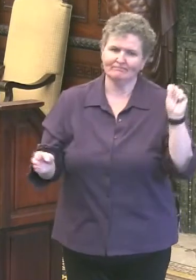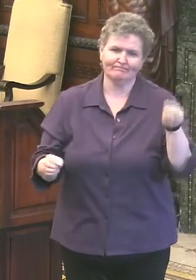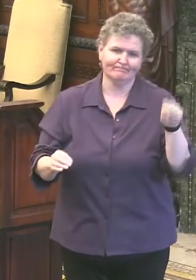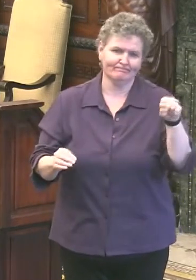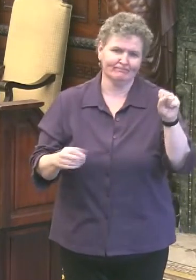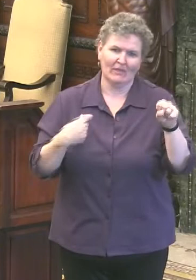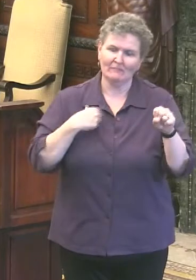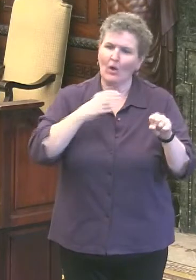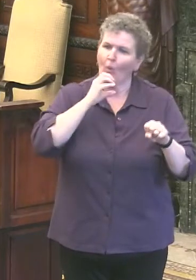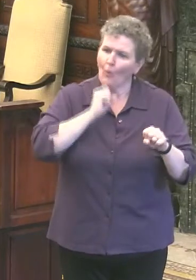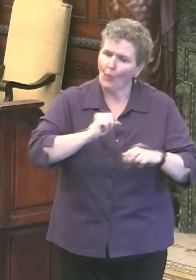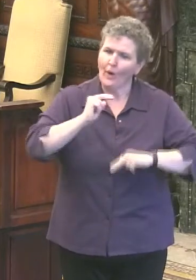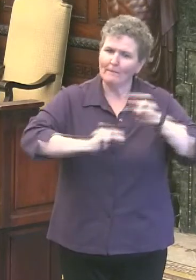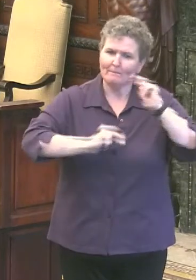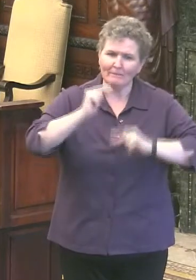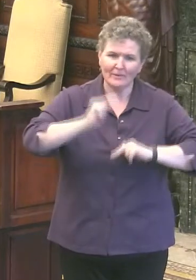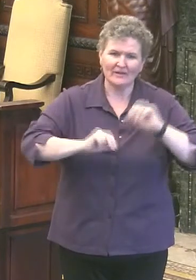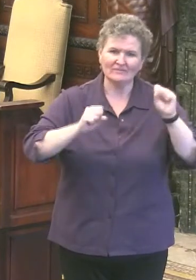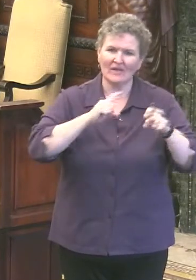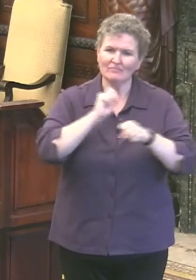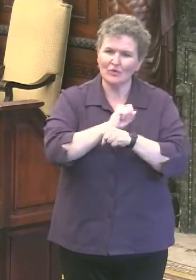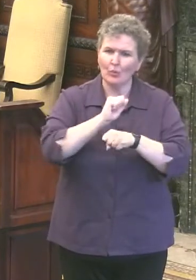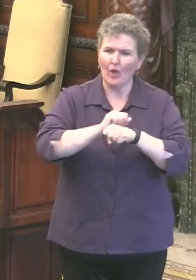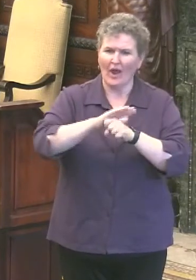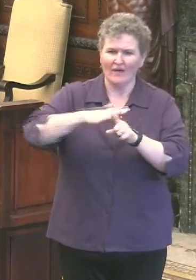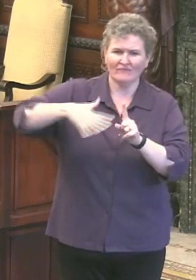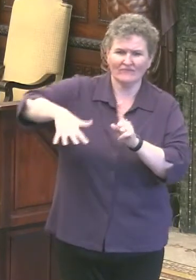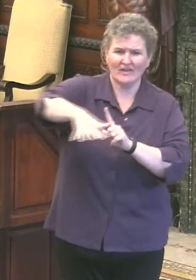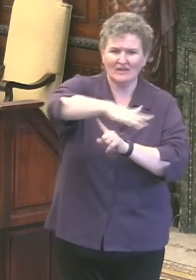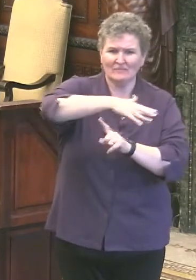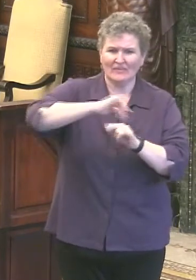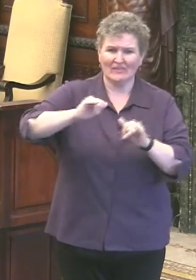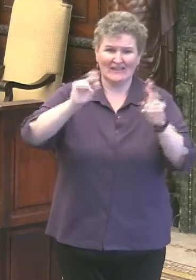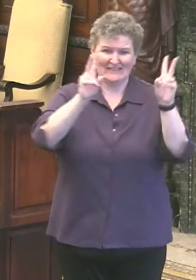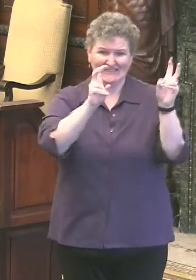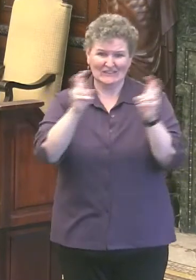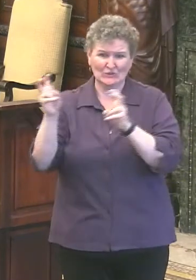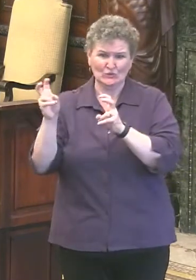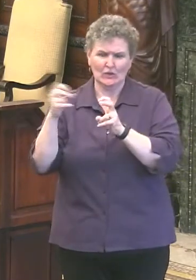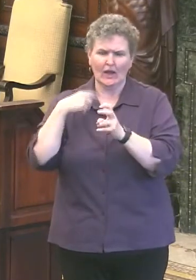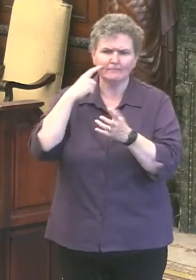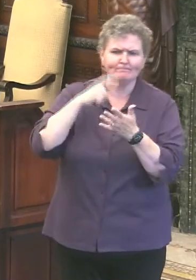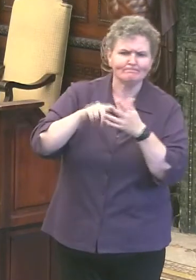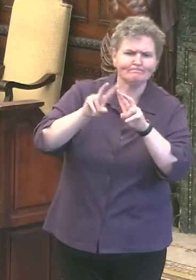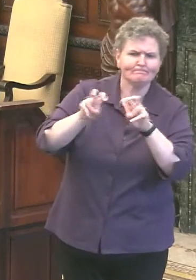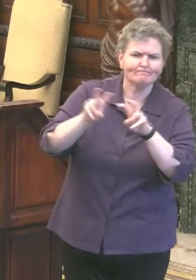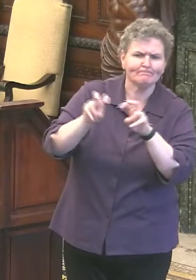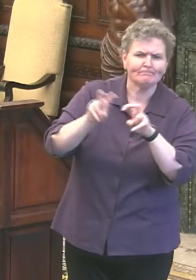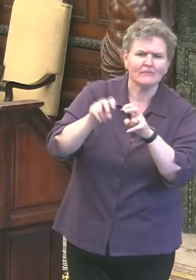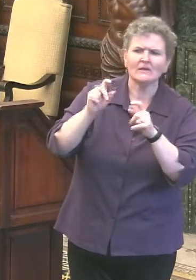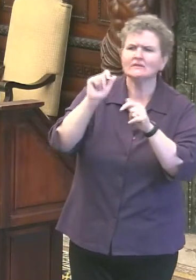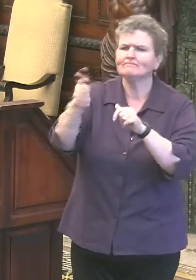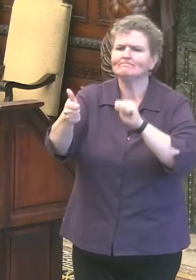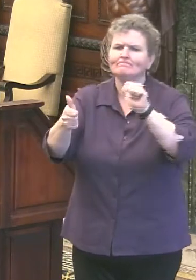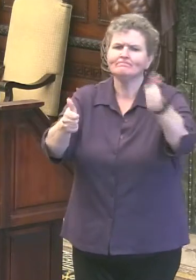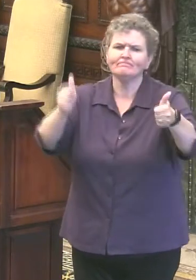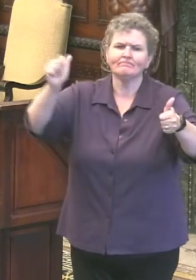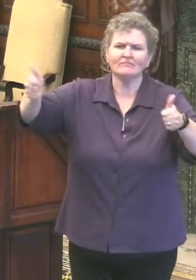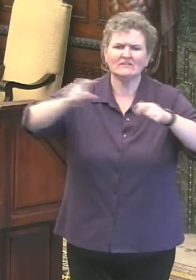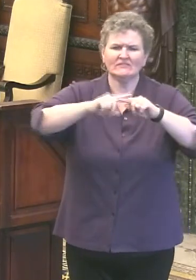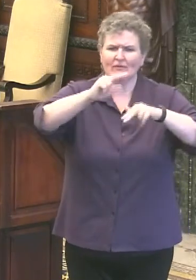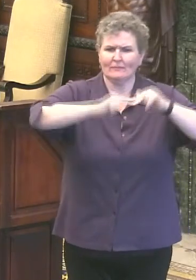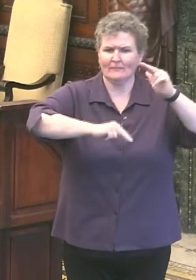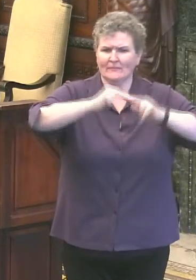While we're doing some work on the environmental issues, we're also looking at what will be needed in buildings to actually